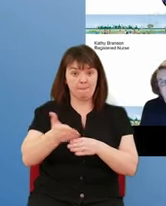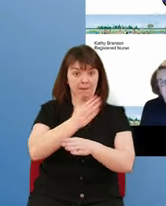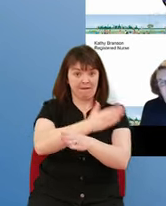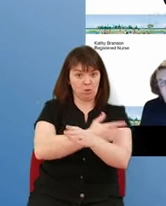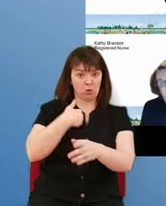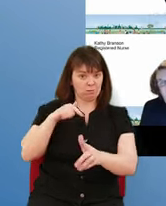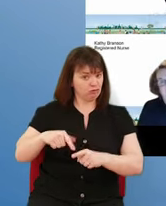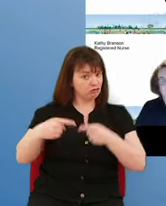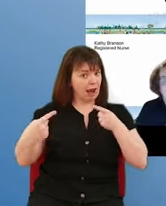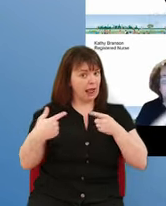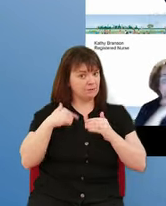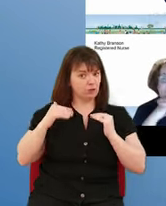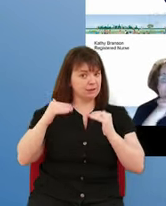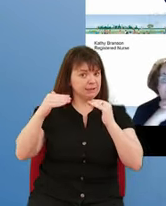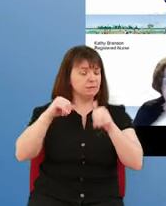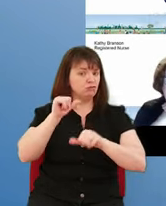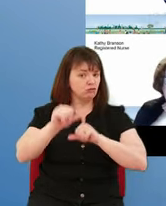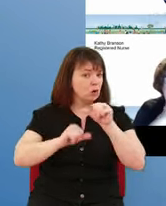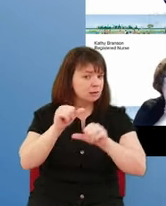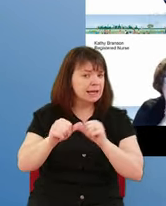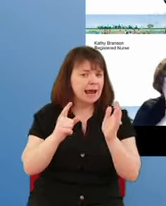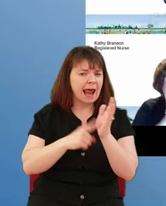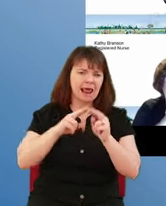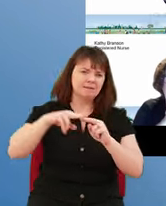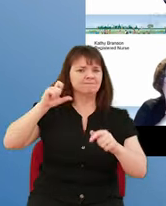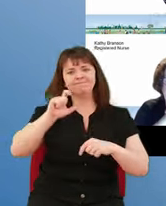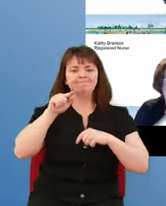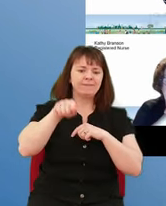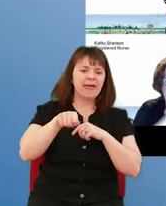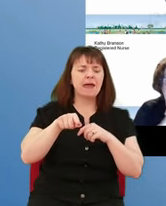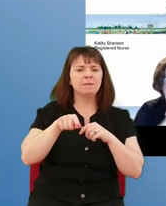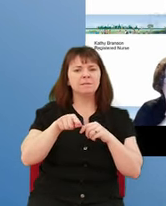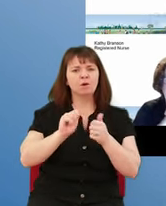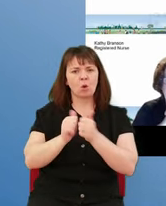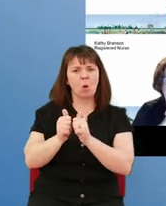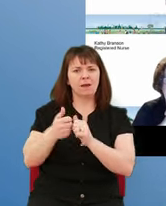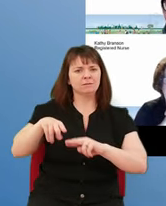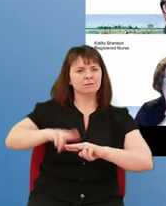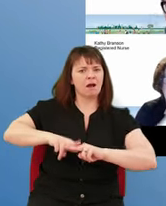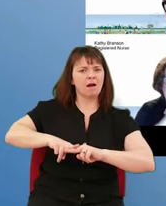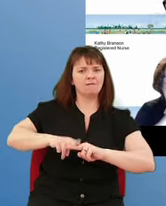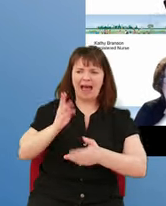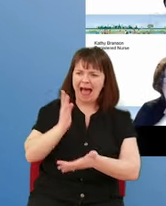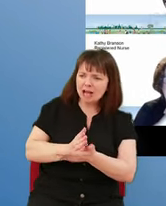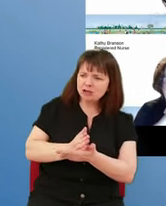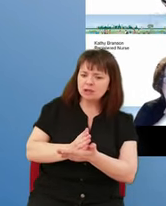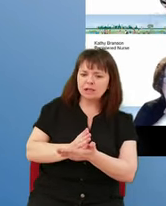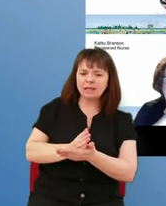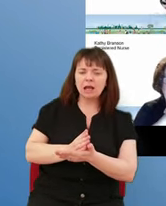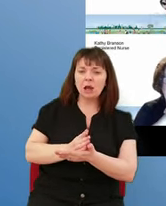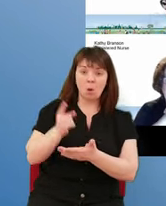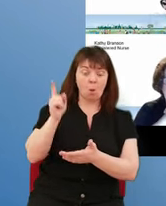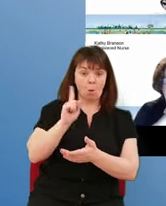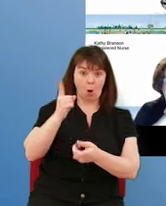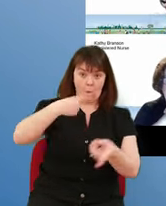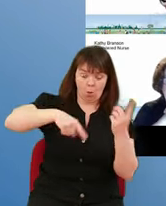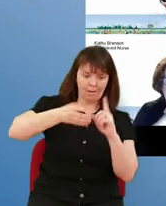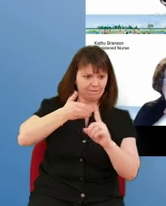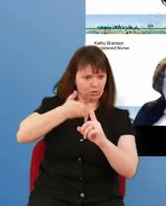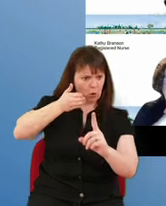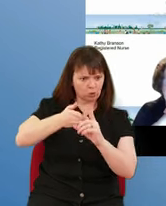actually, what we've noticed over the years is those practices that have got the capability to